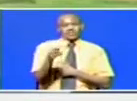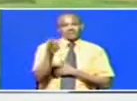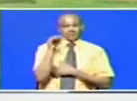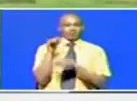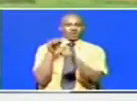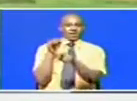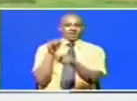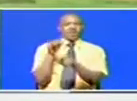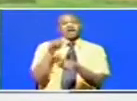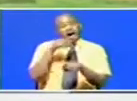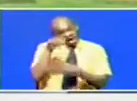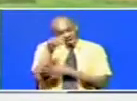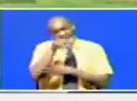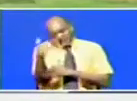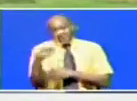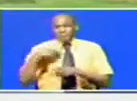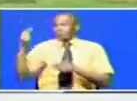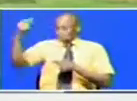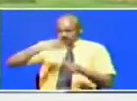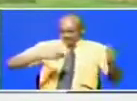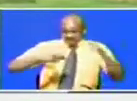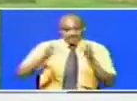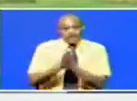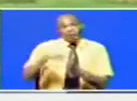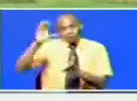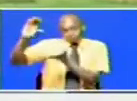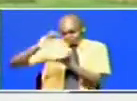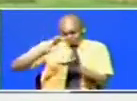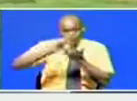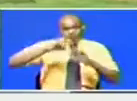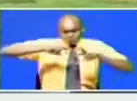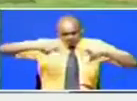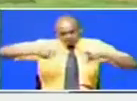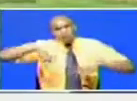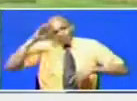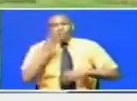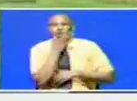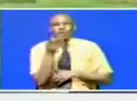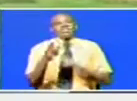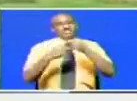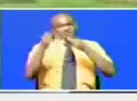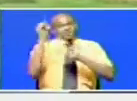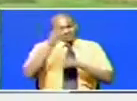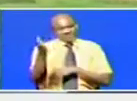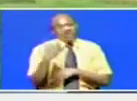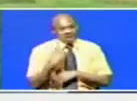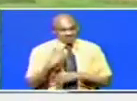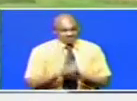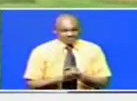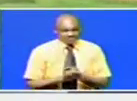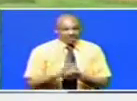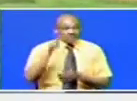far, and is calling on other investors to put in more money in exploring the remaining 70%.